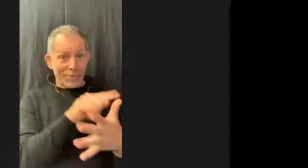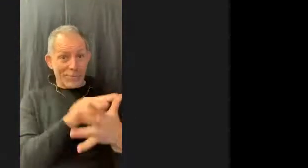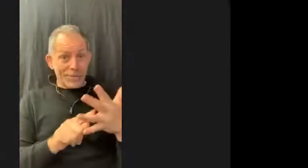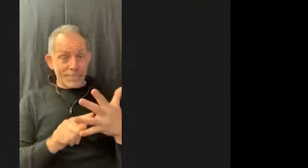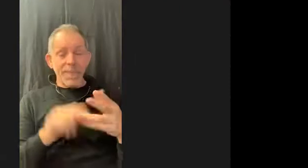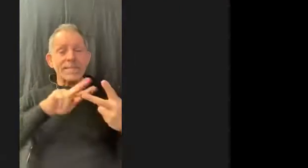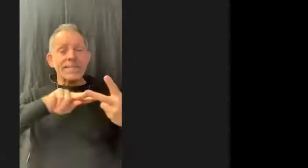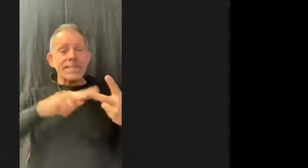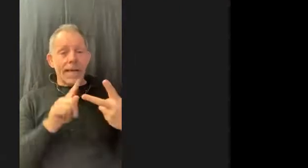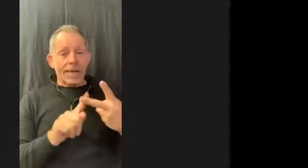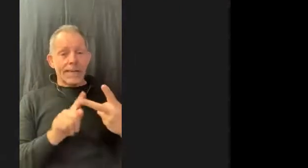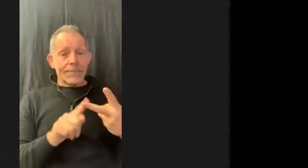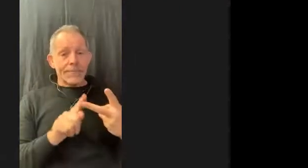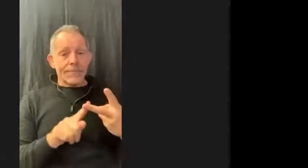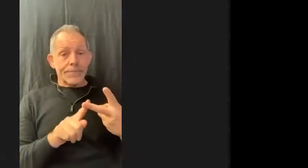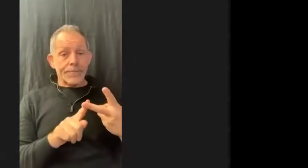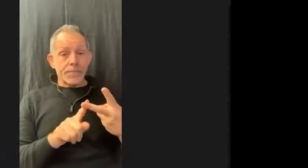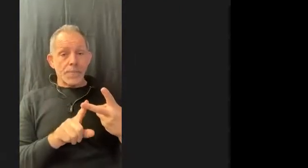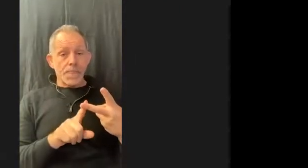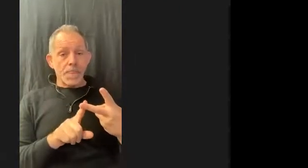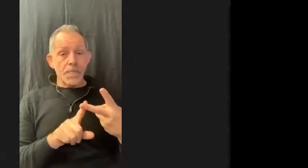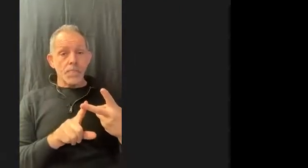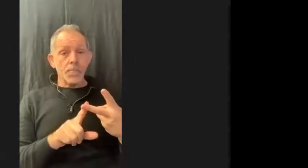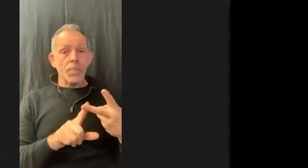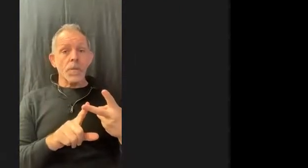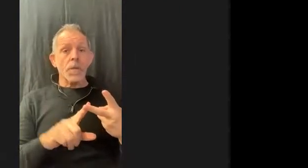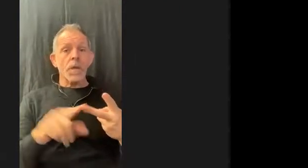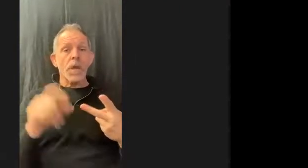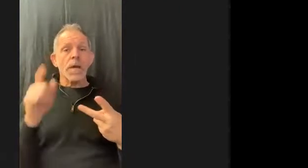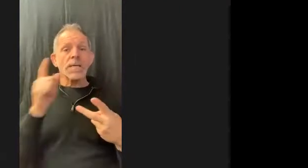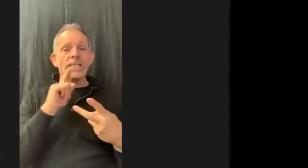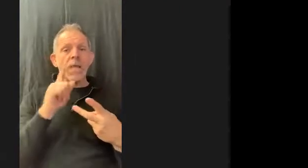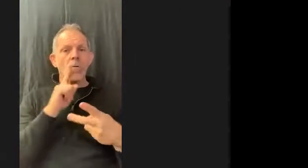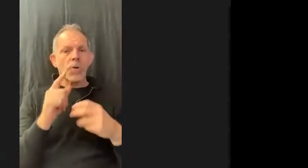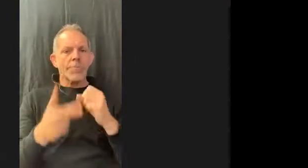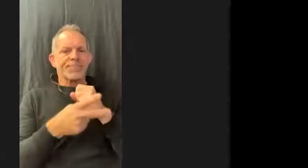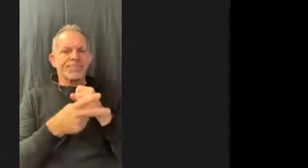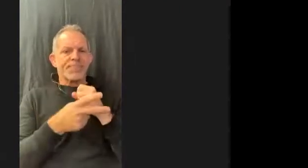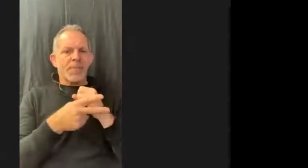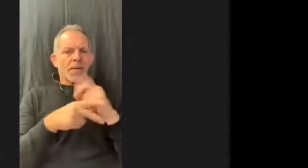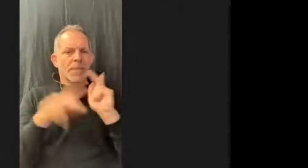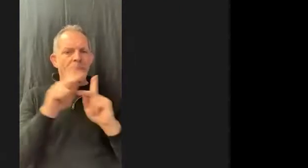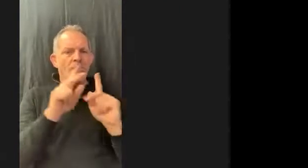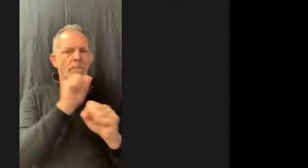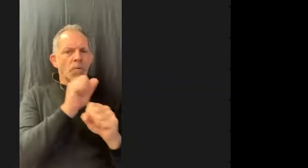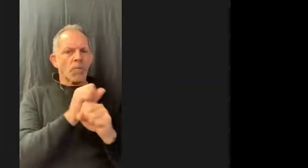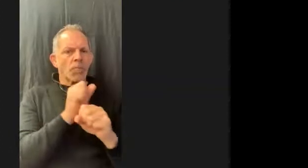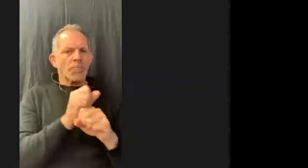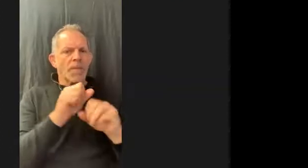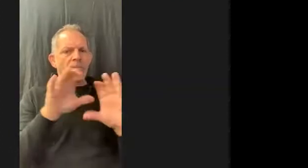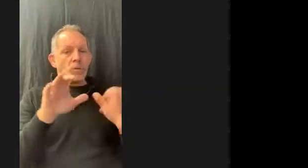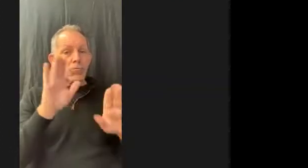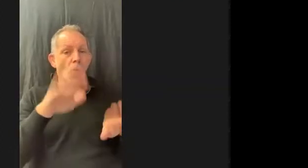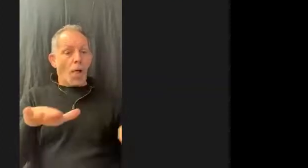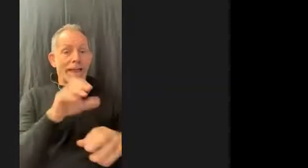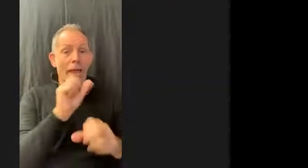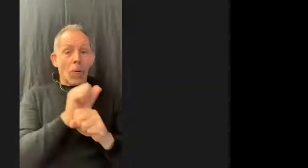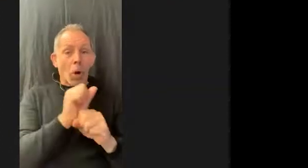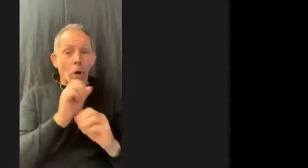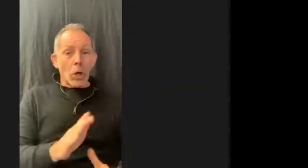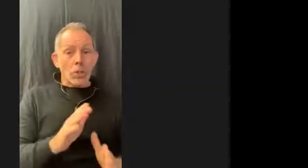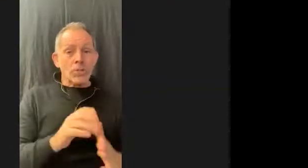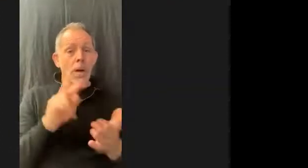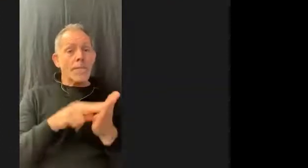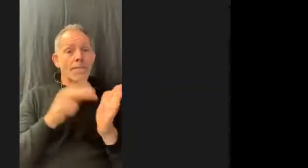group classes for existing childcare workers so they can obtain the new certification needed to continue in